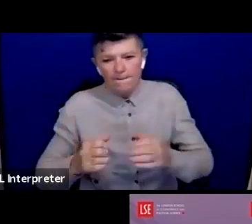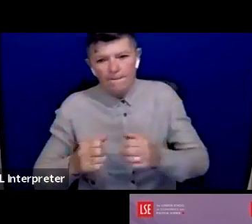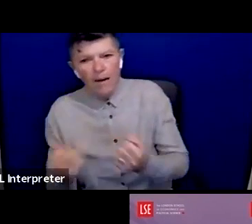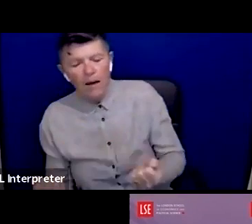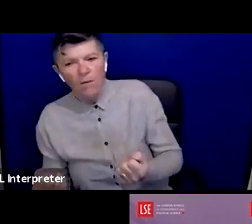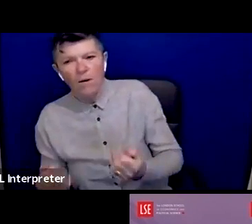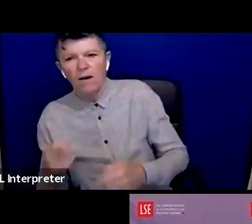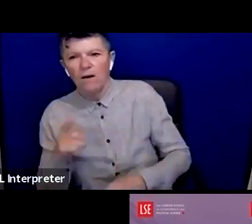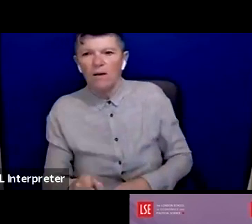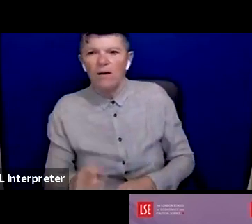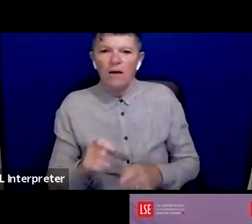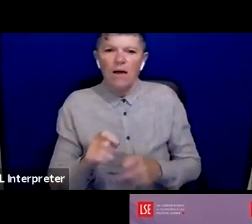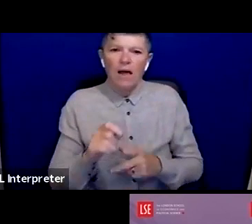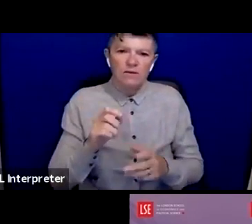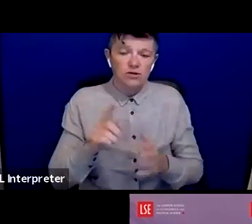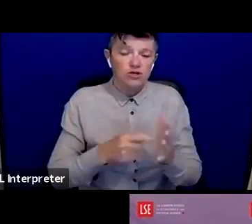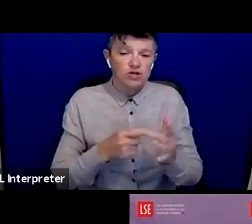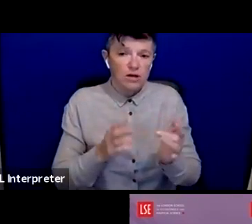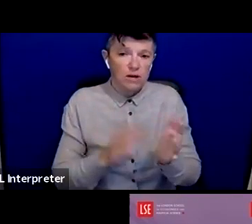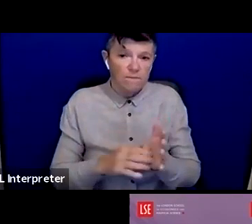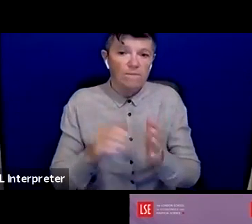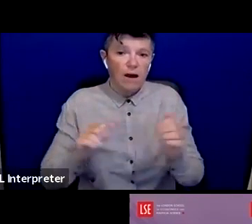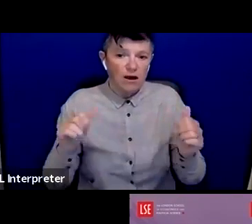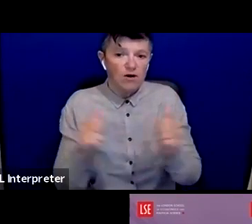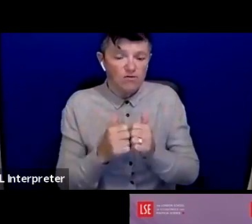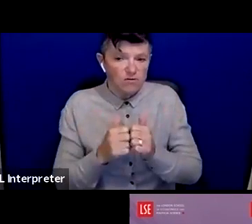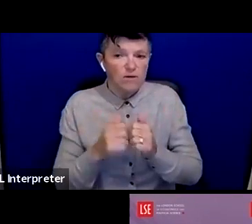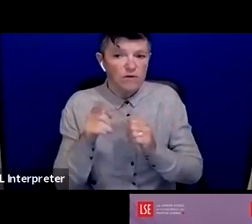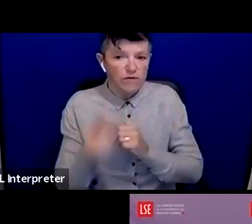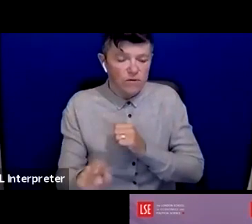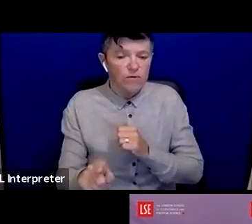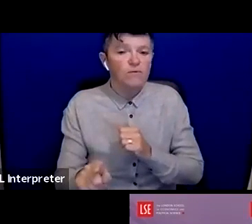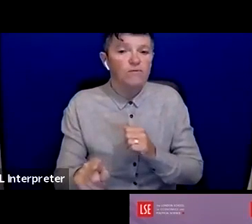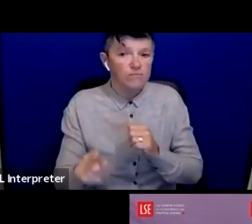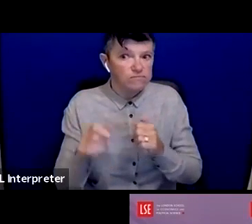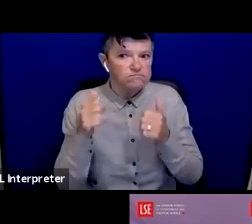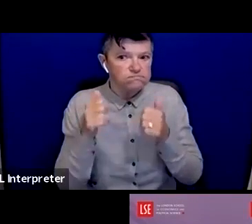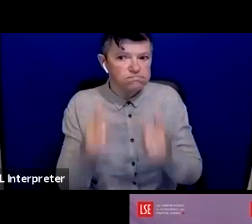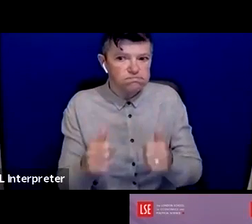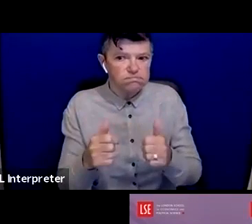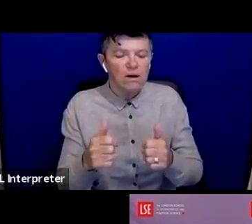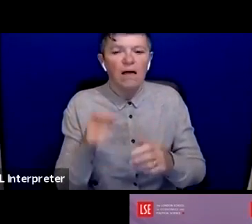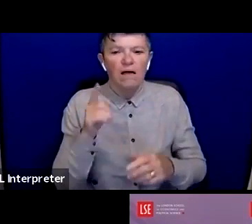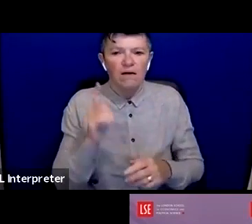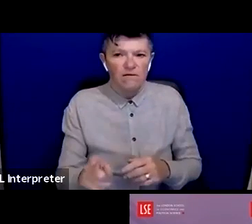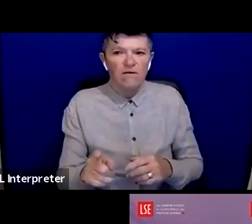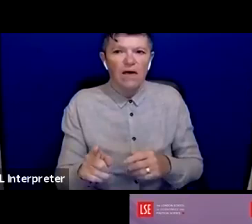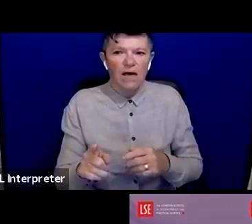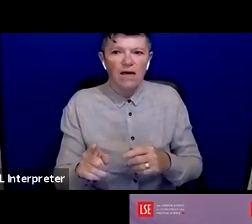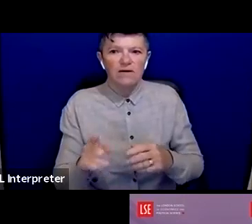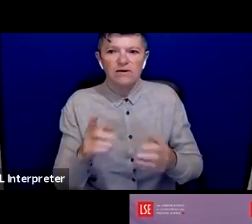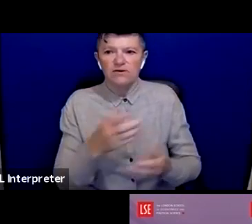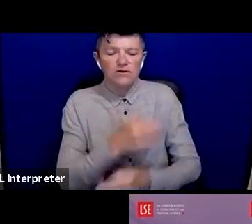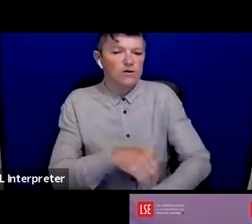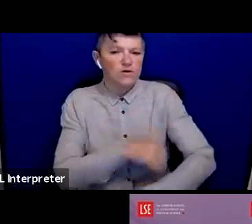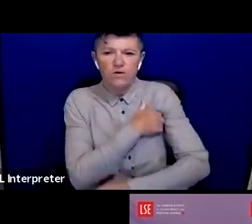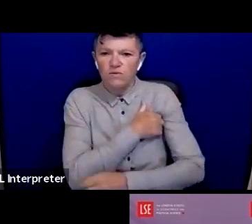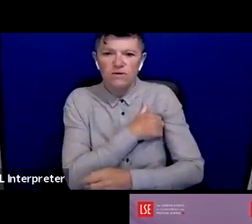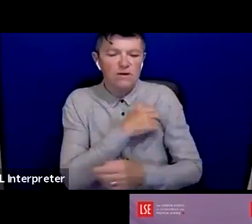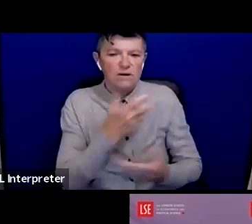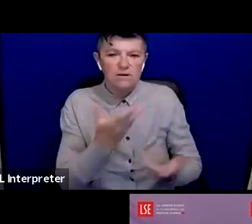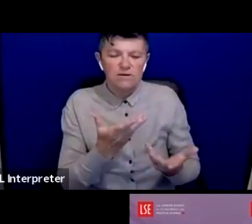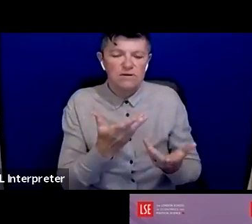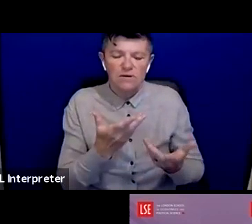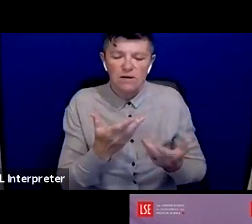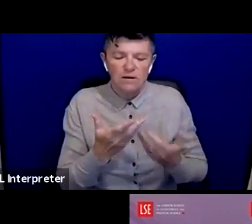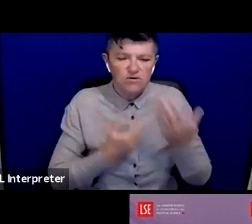which I happen to agree with 110%, is that that narrative is completely and totally useless today. We